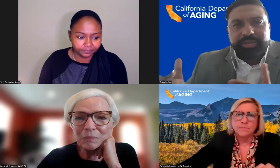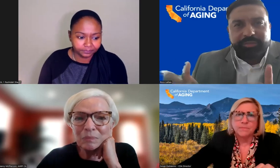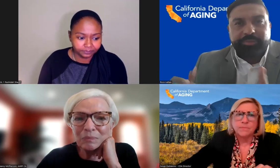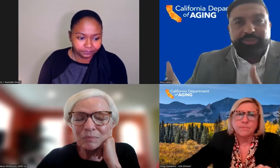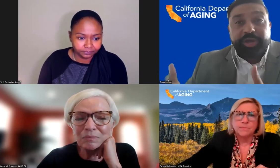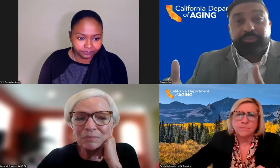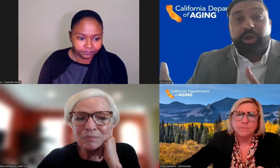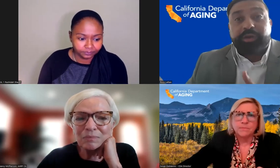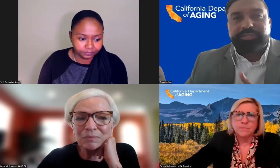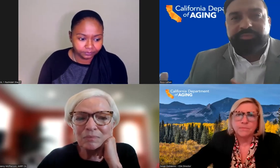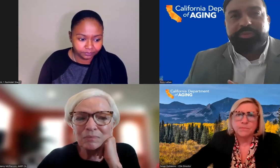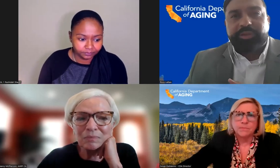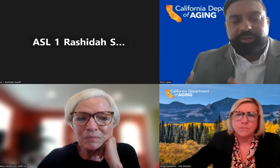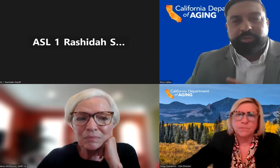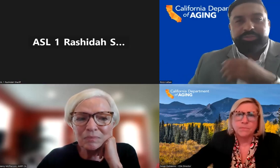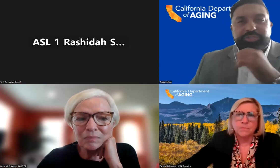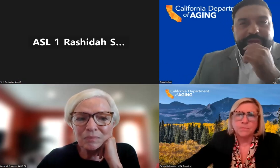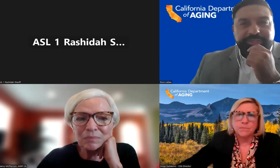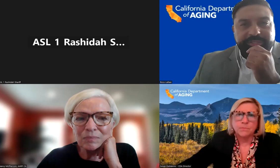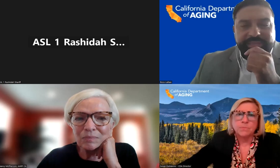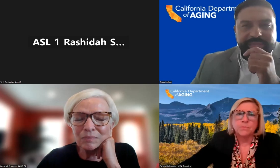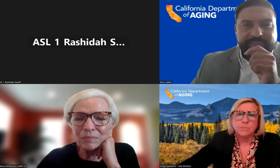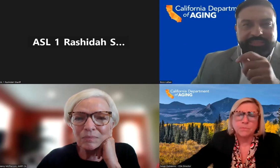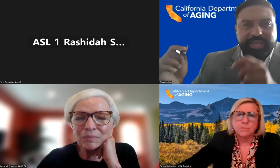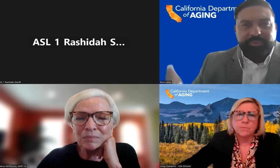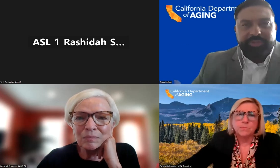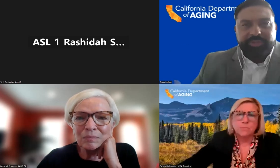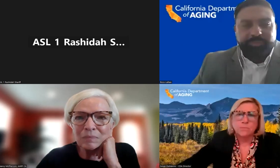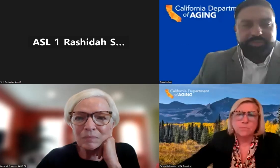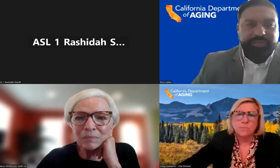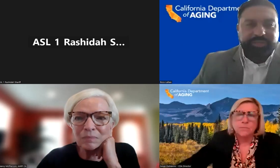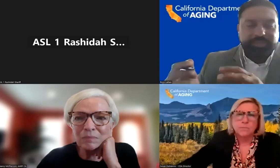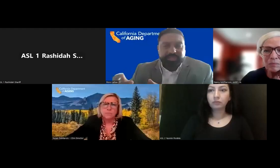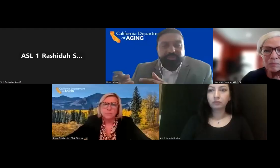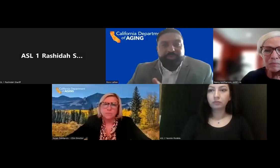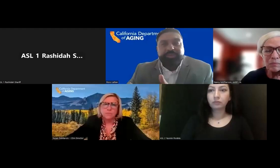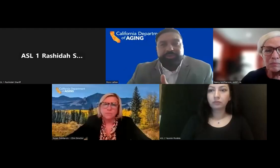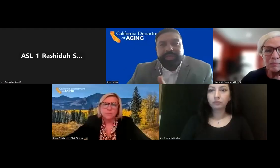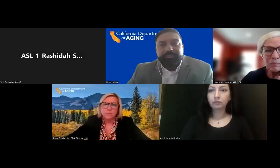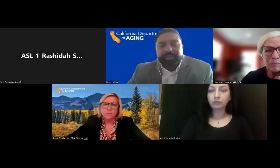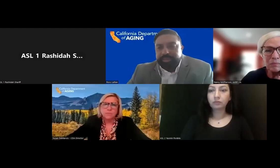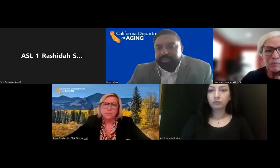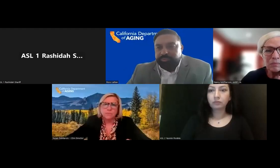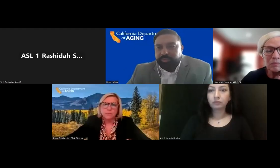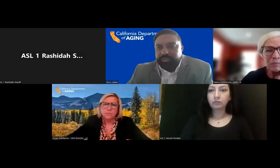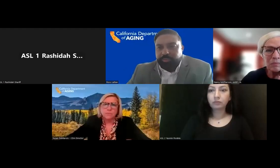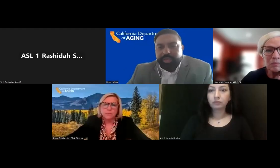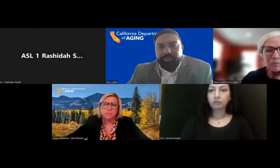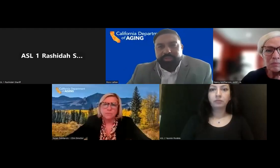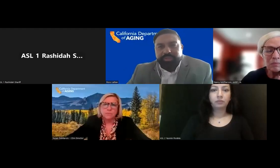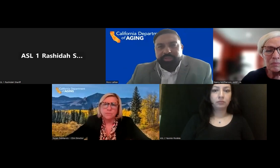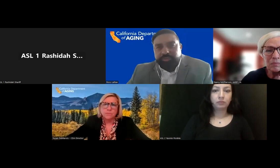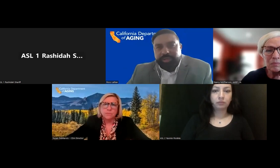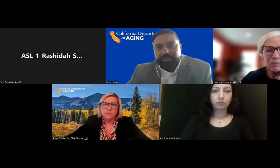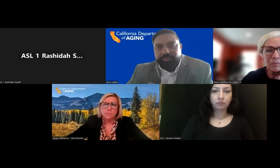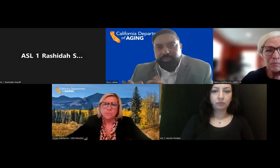measures to really track the progress of MPA-related goals and strategies. And this equity framework is going be critical to that, because we want to develop